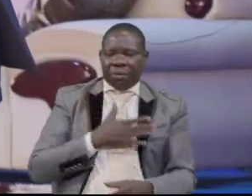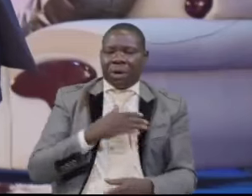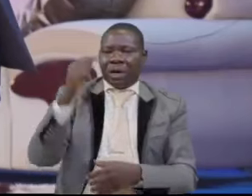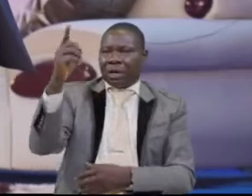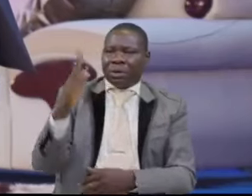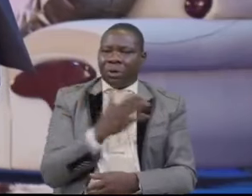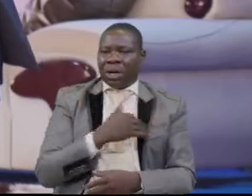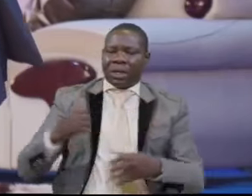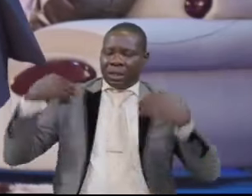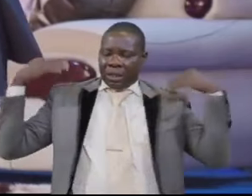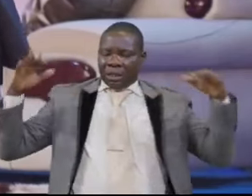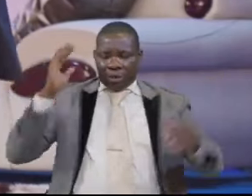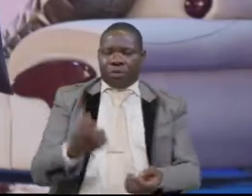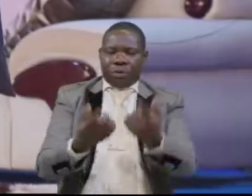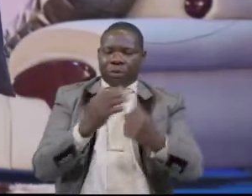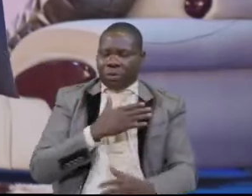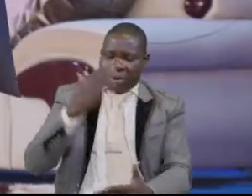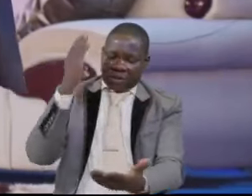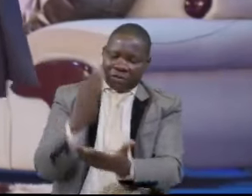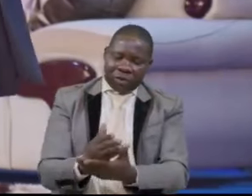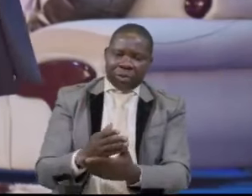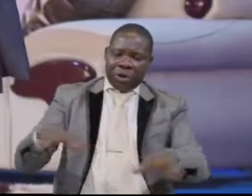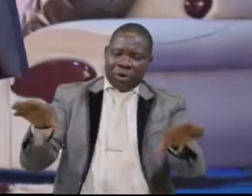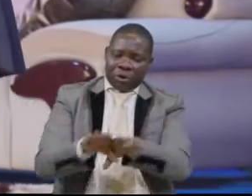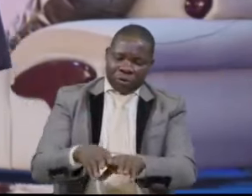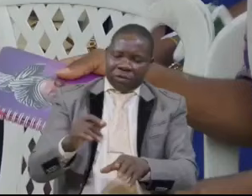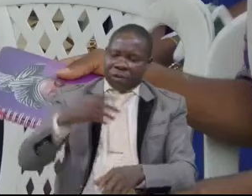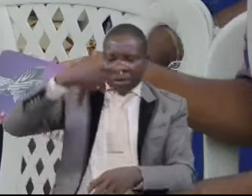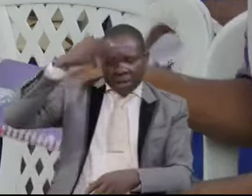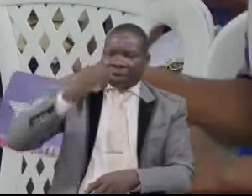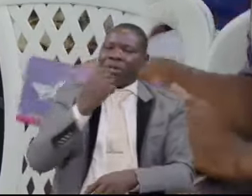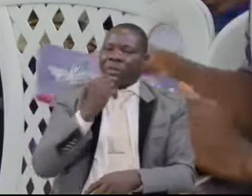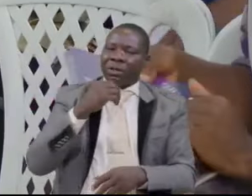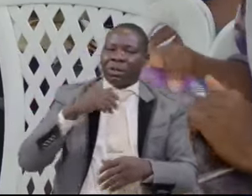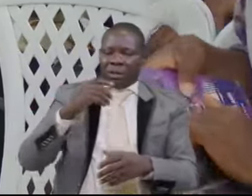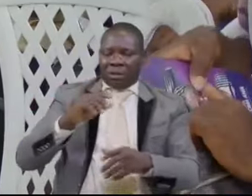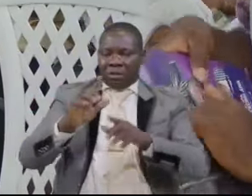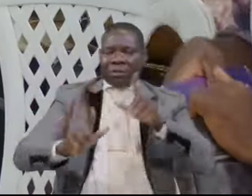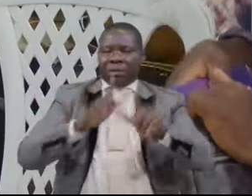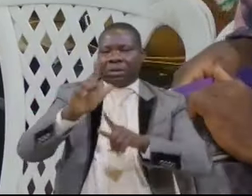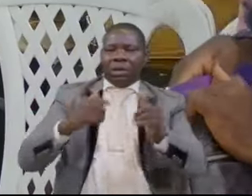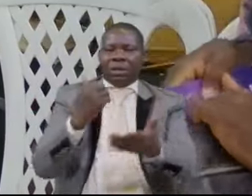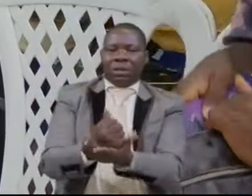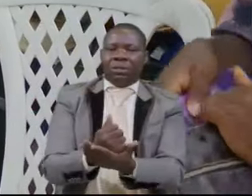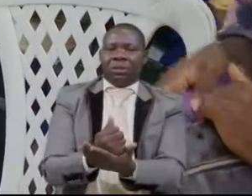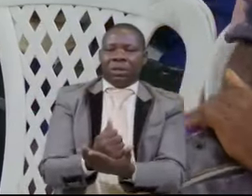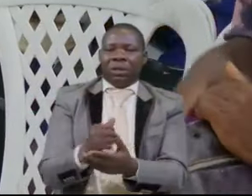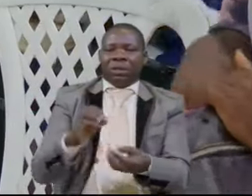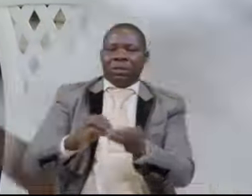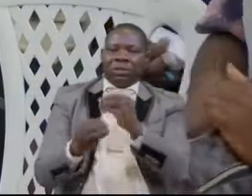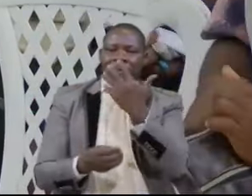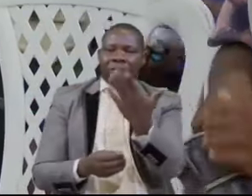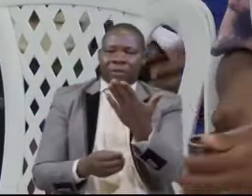come and stop the mouth of lions. Let somebody say amen. Amen. Number five,